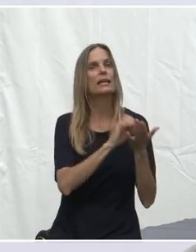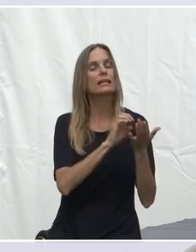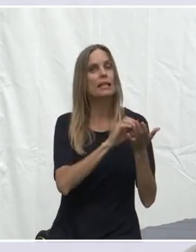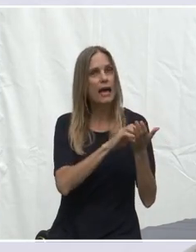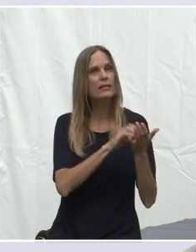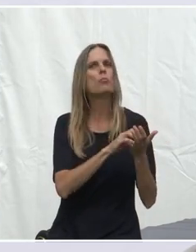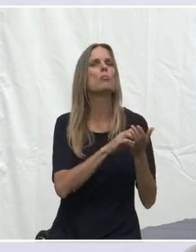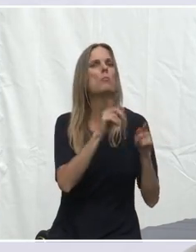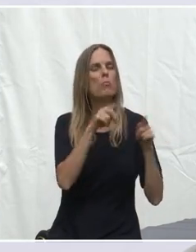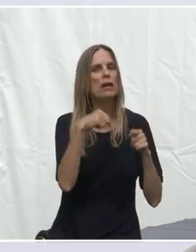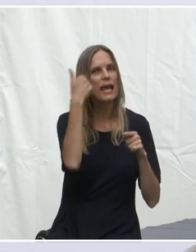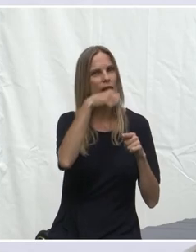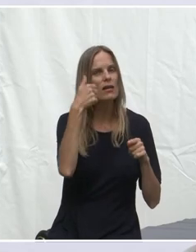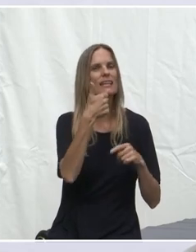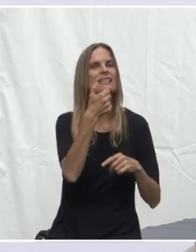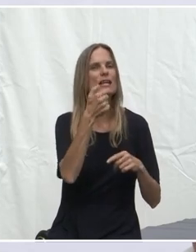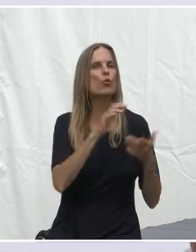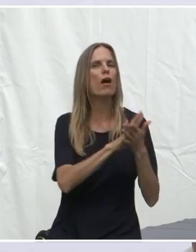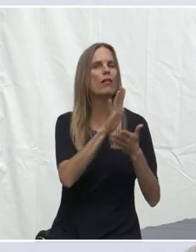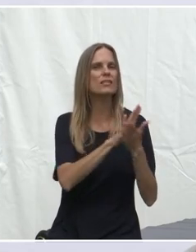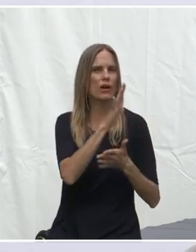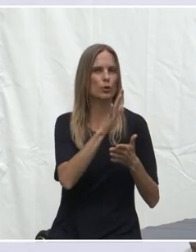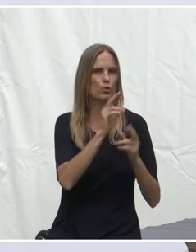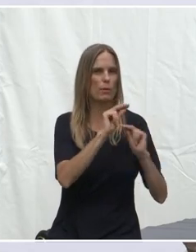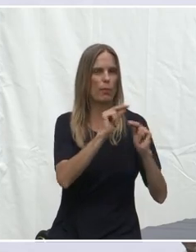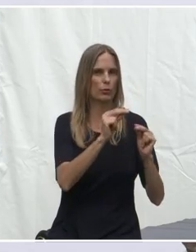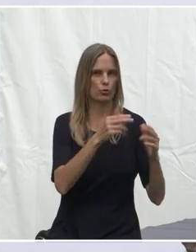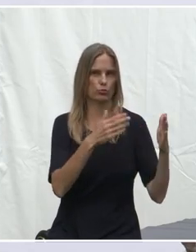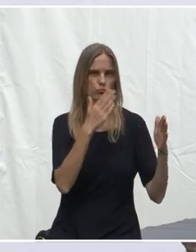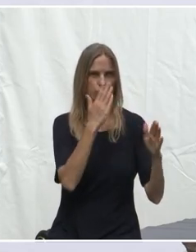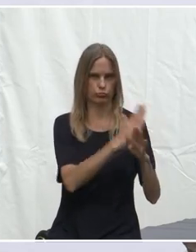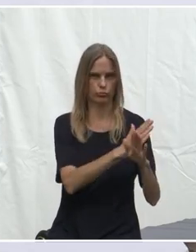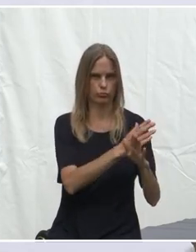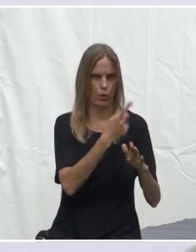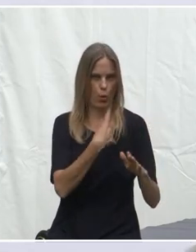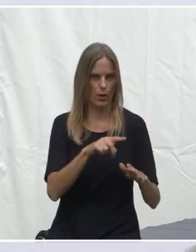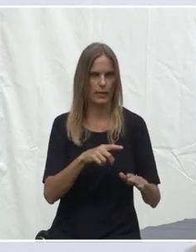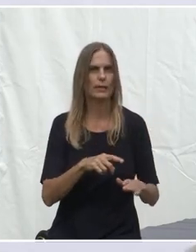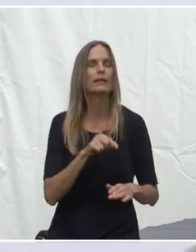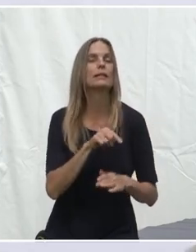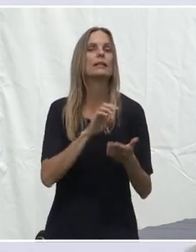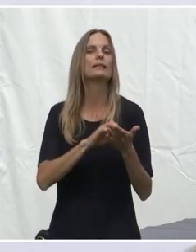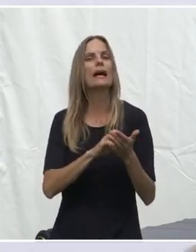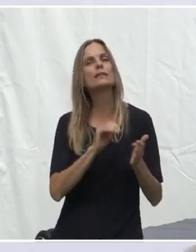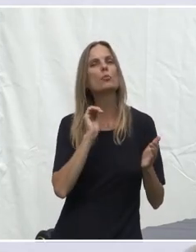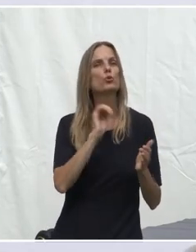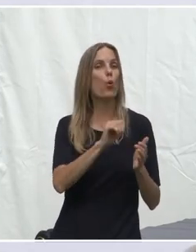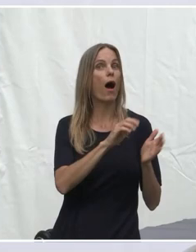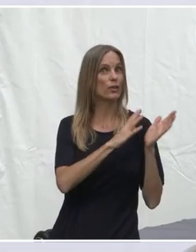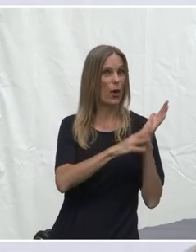years. And that was, we had excellent sexual education in the 1980s. And then